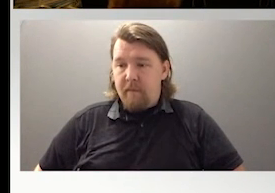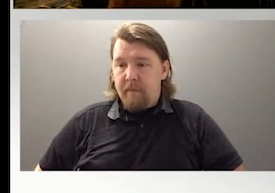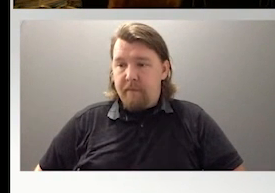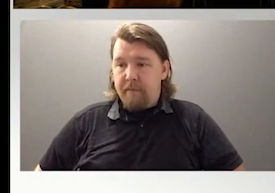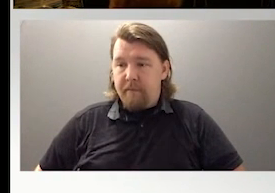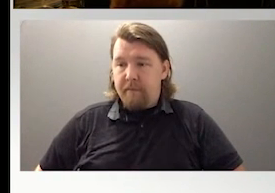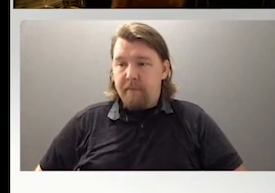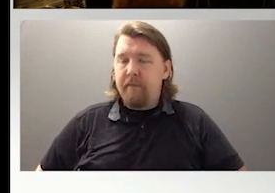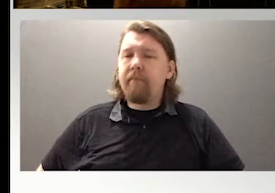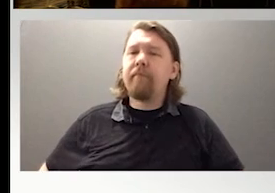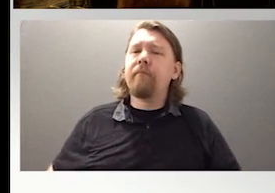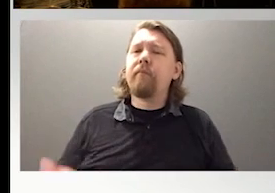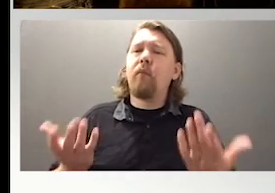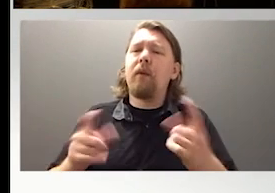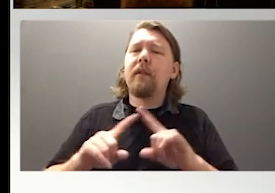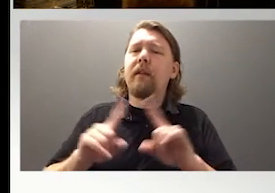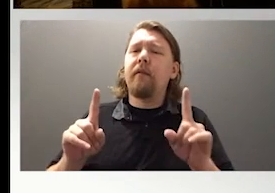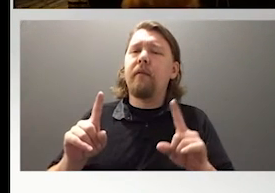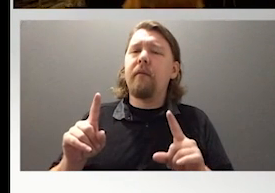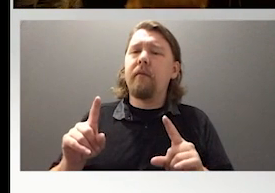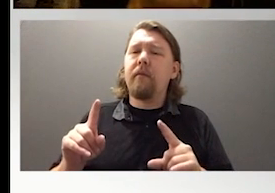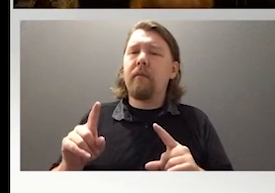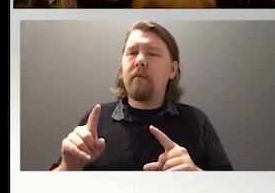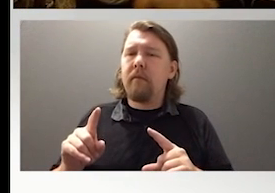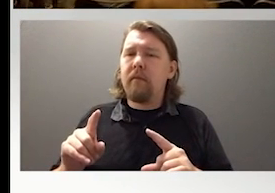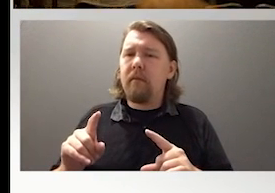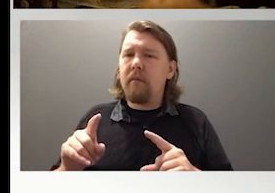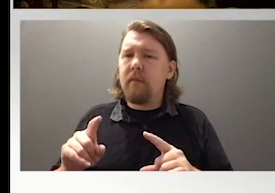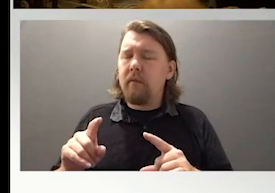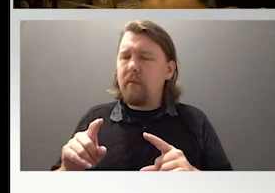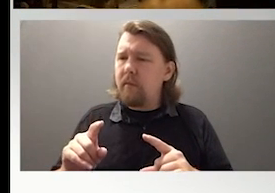Hi. What is the difference between med waiver and APD?